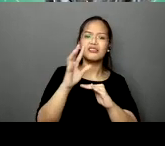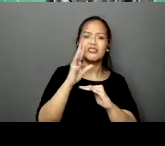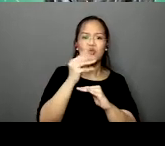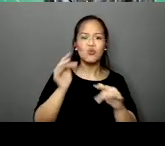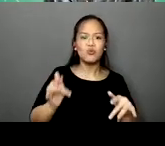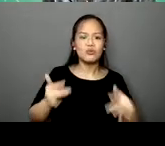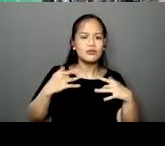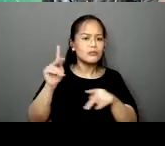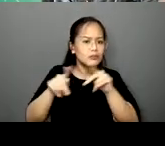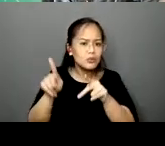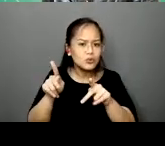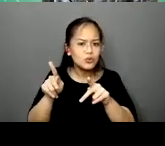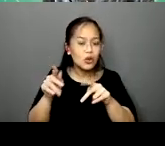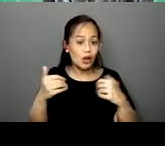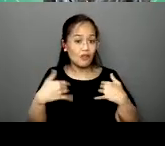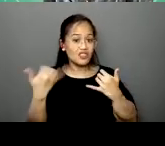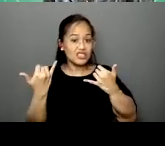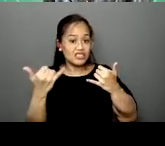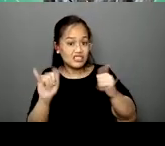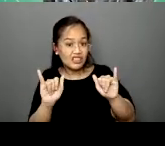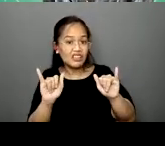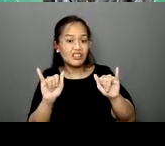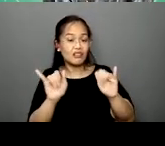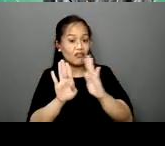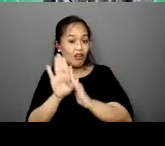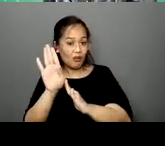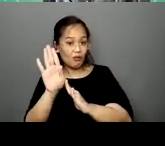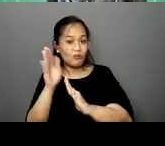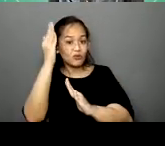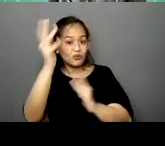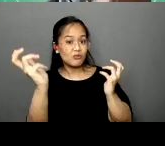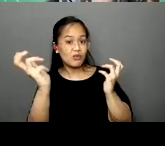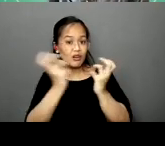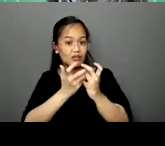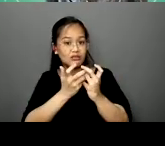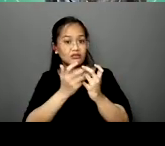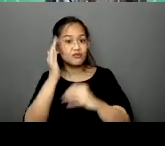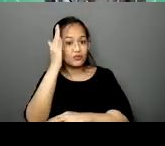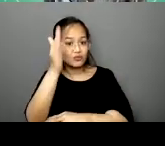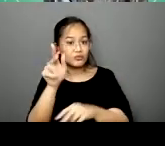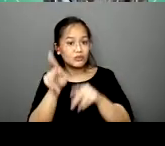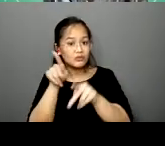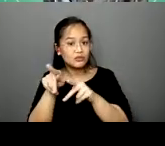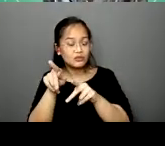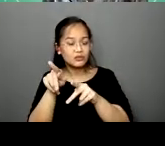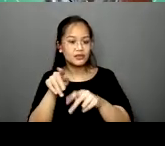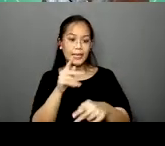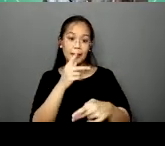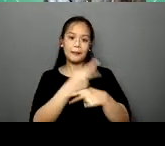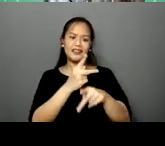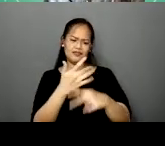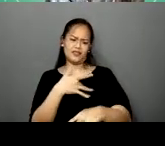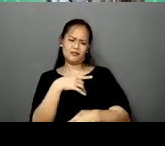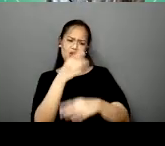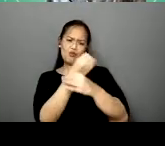has to be able to have their own level of development. For products, this may seem obvious in the sense that your